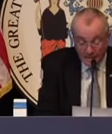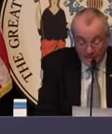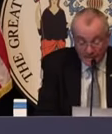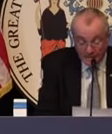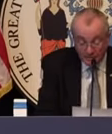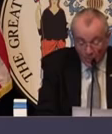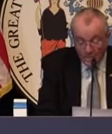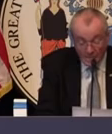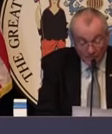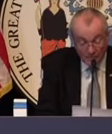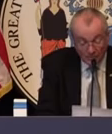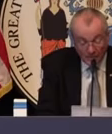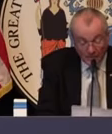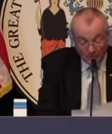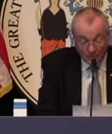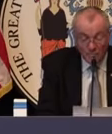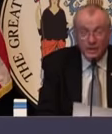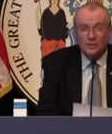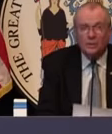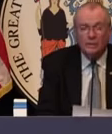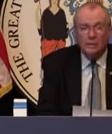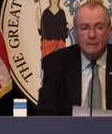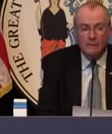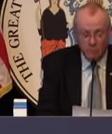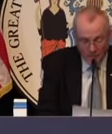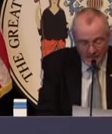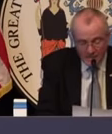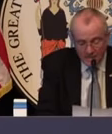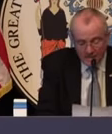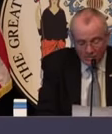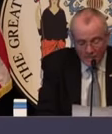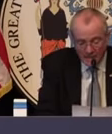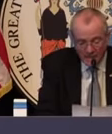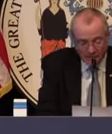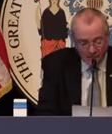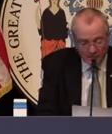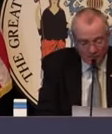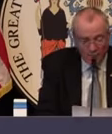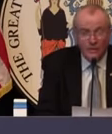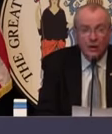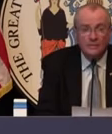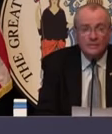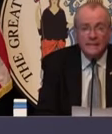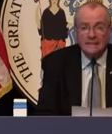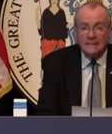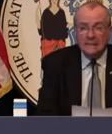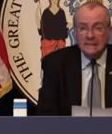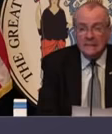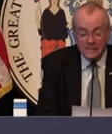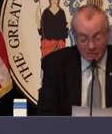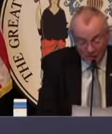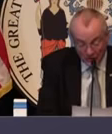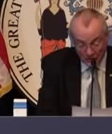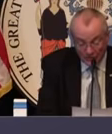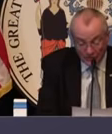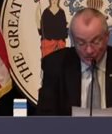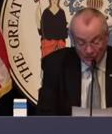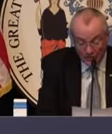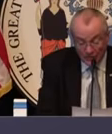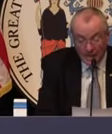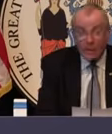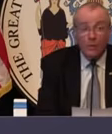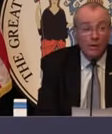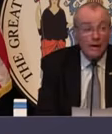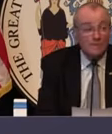need. But more data means we get a fuller picture. More data means we get a better sense of where COVID-19 still